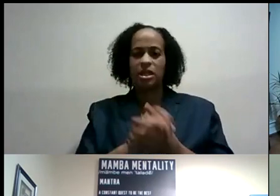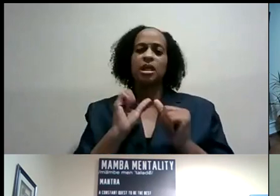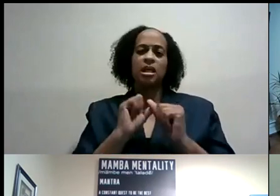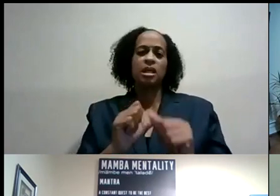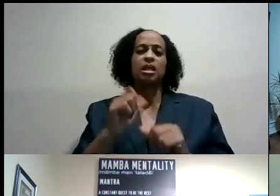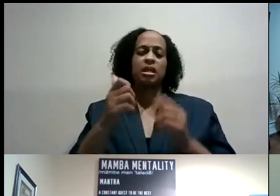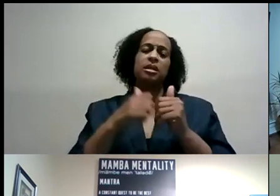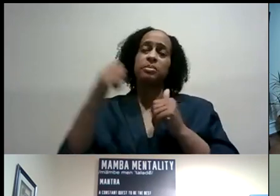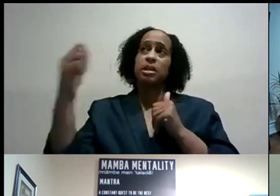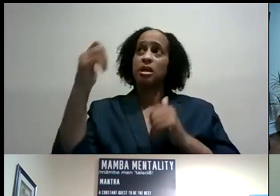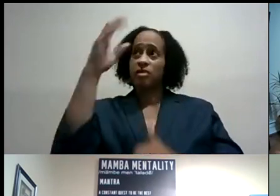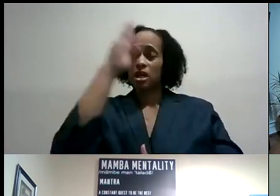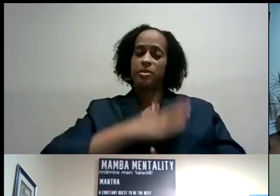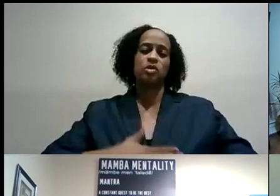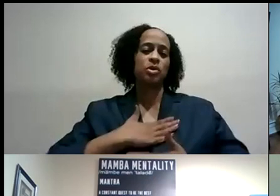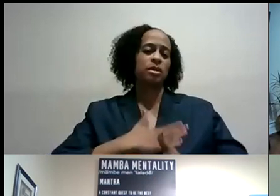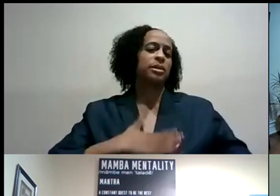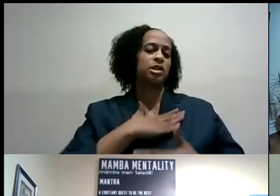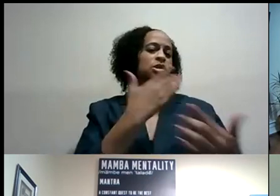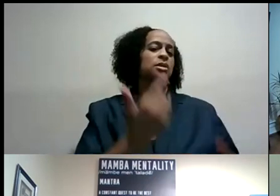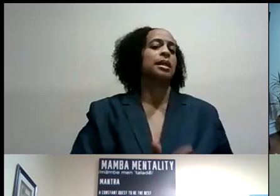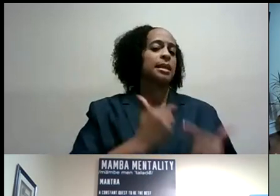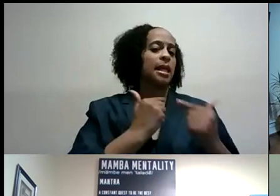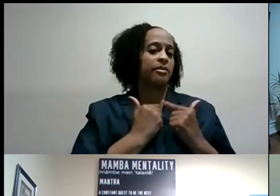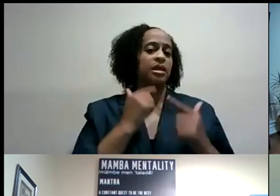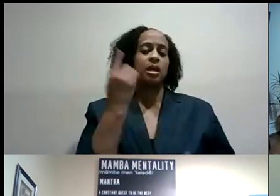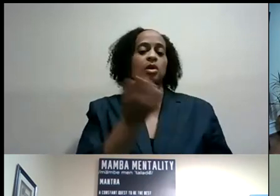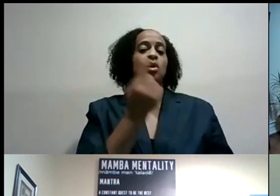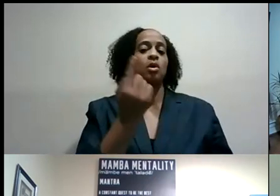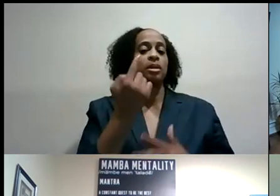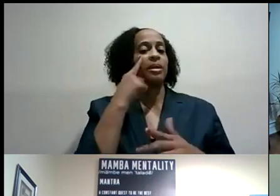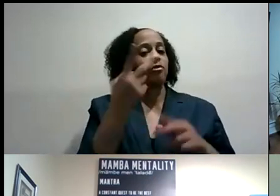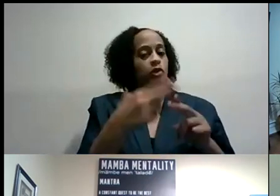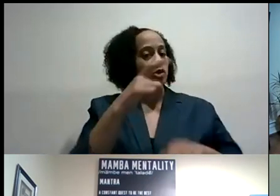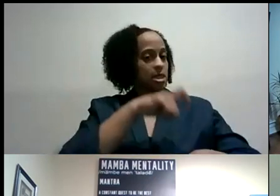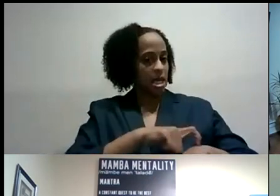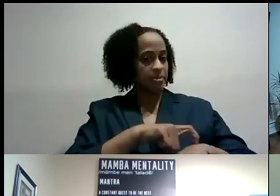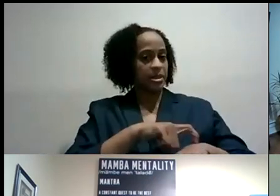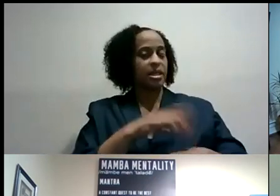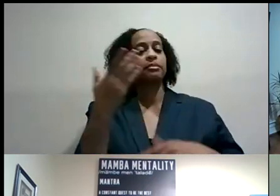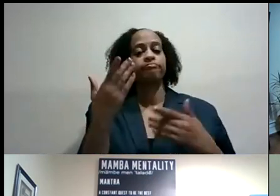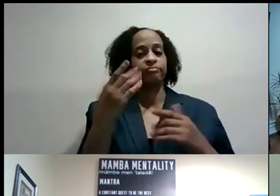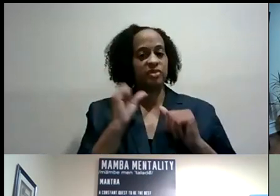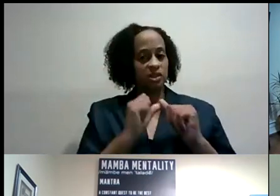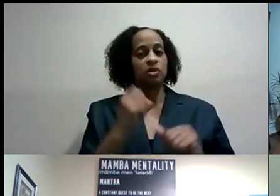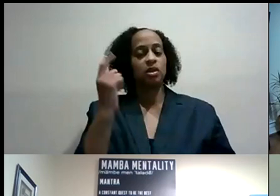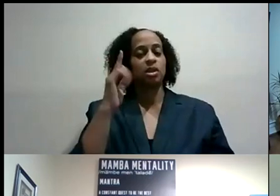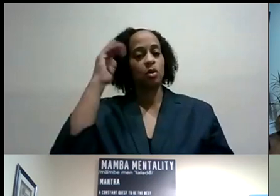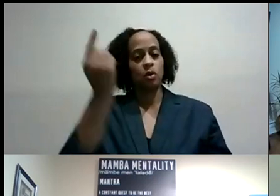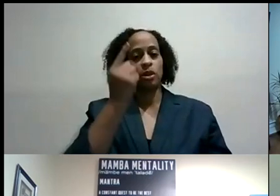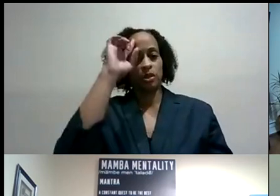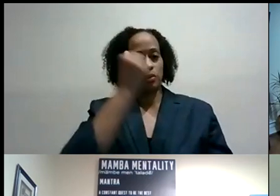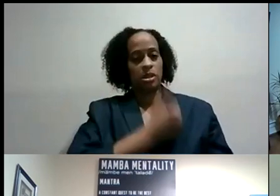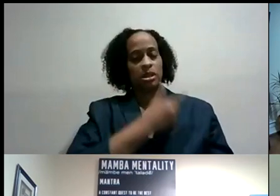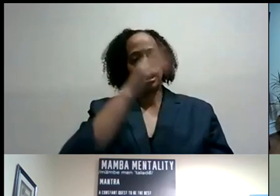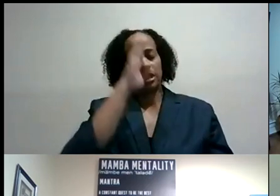time away from God and enjoy the pleasures of life, but that will only be for a season. At the end of the day, it is only the grace of God that keeps